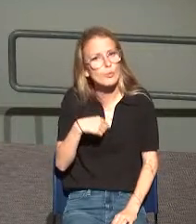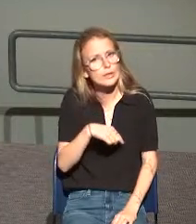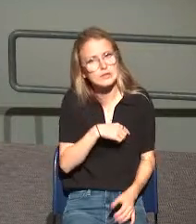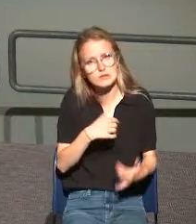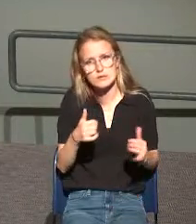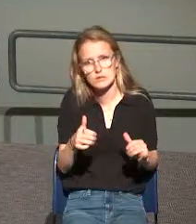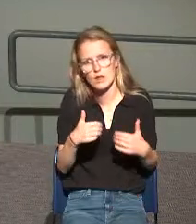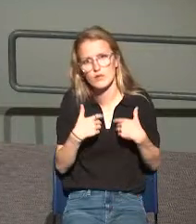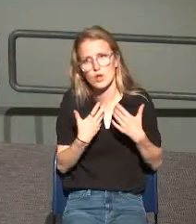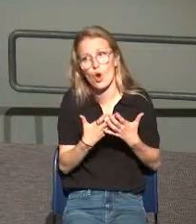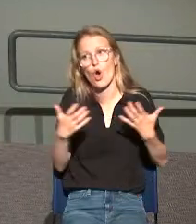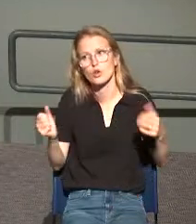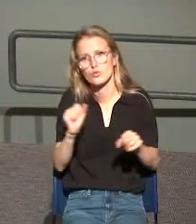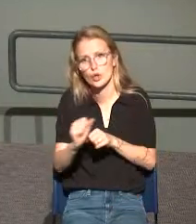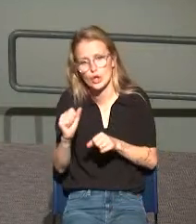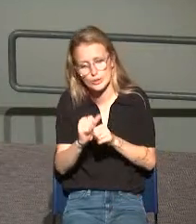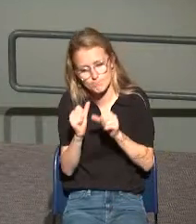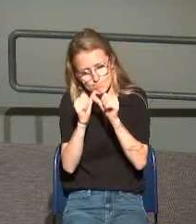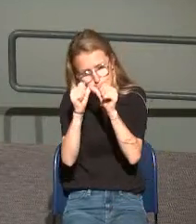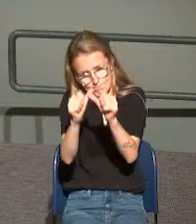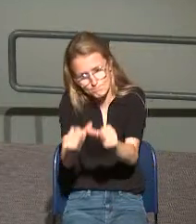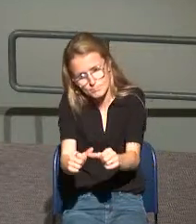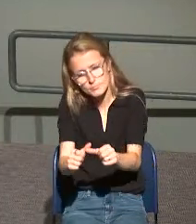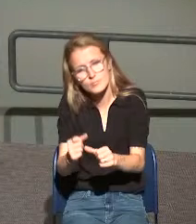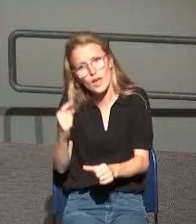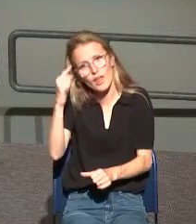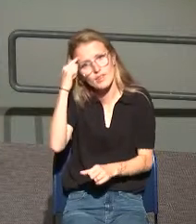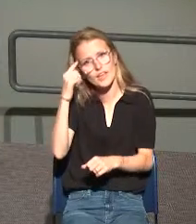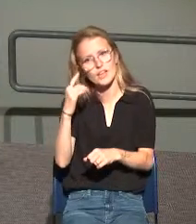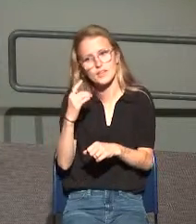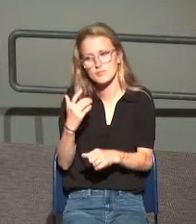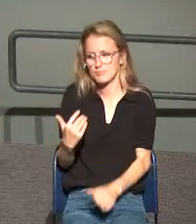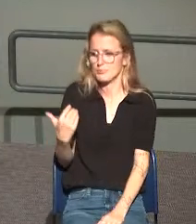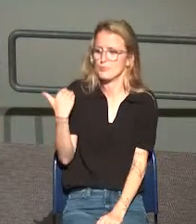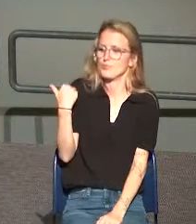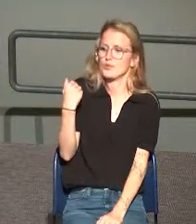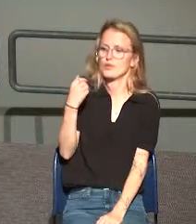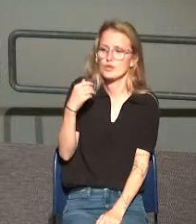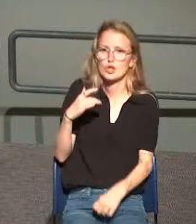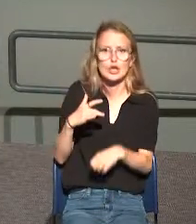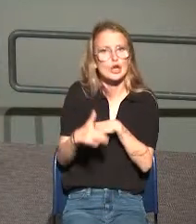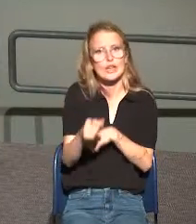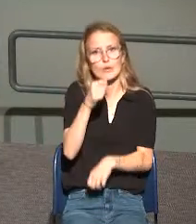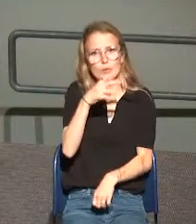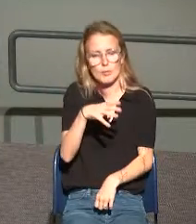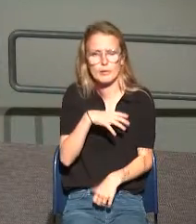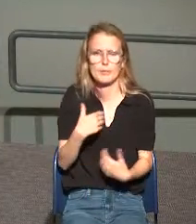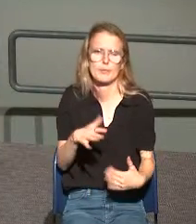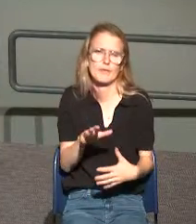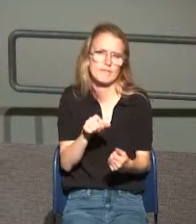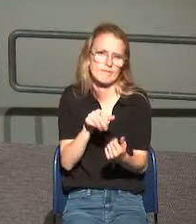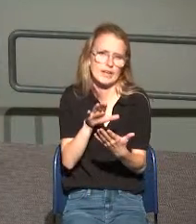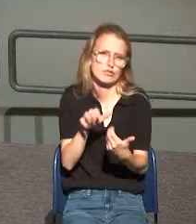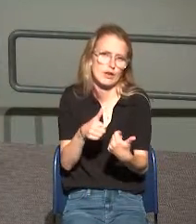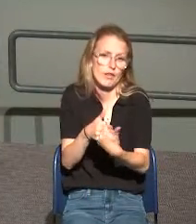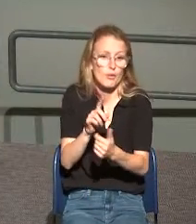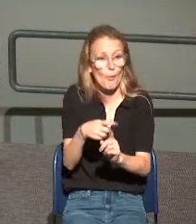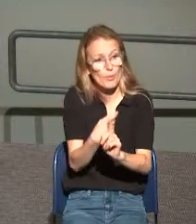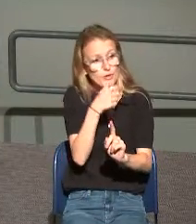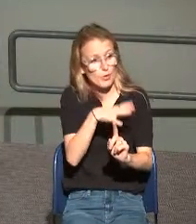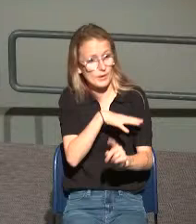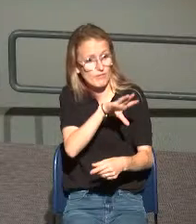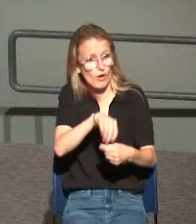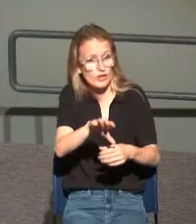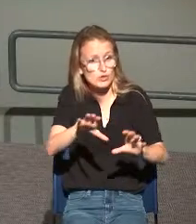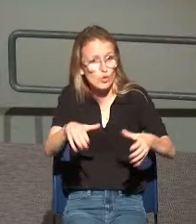ways to go, but. I think the early women definitely had some challenges. They were like the only woman in their squadron, having